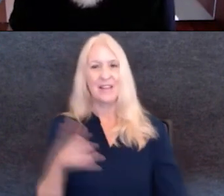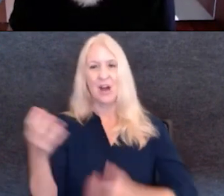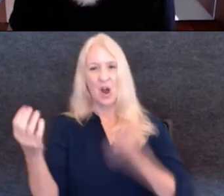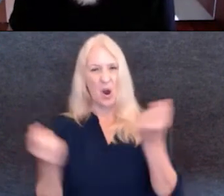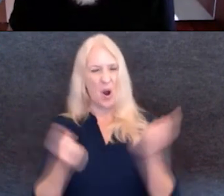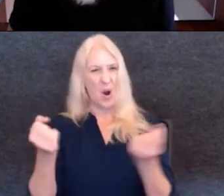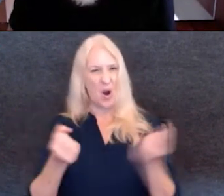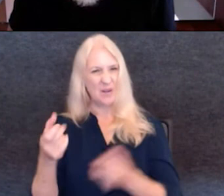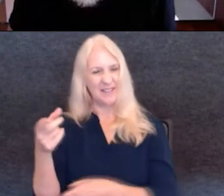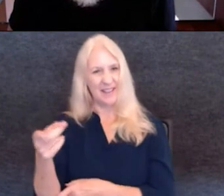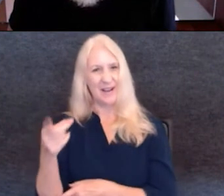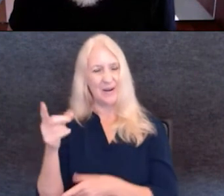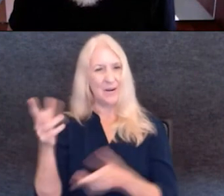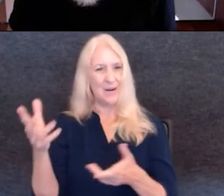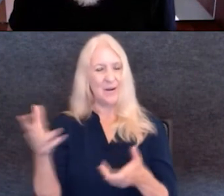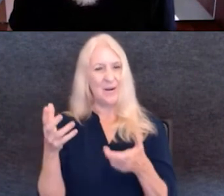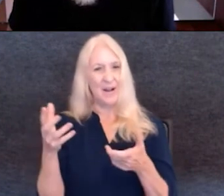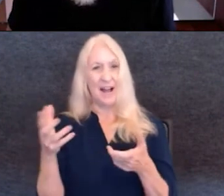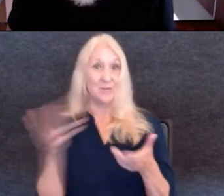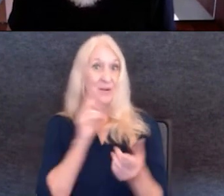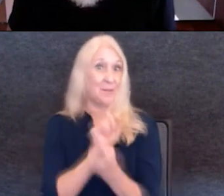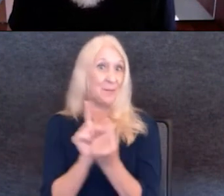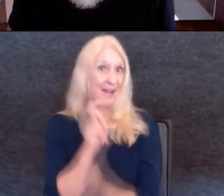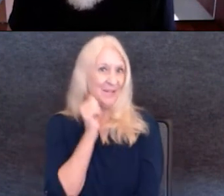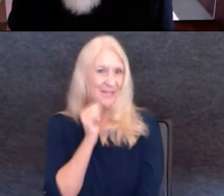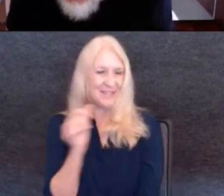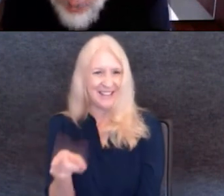just trying to know girls and